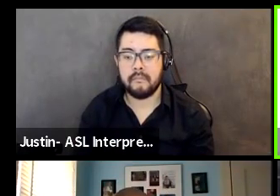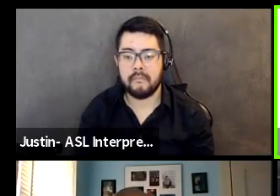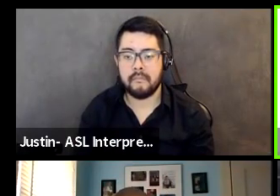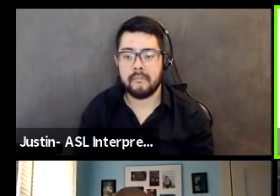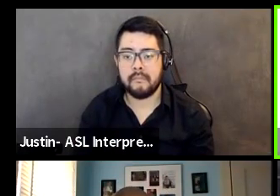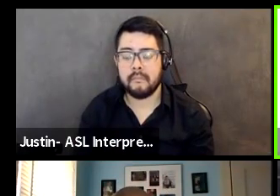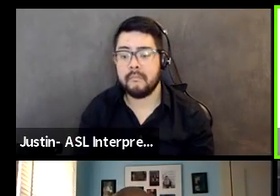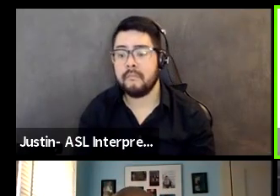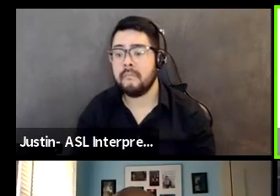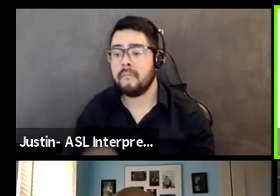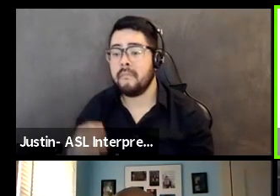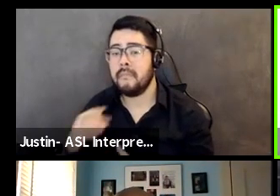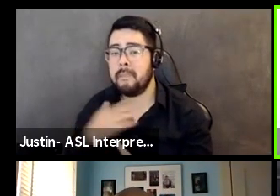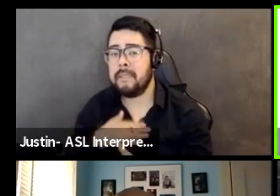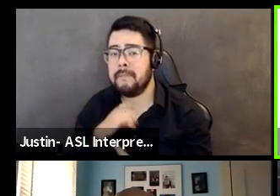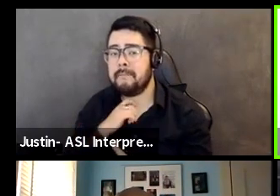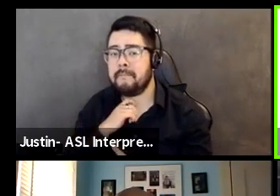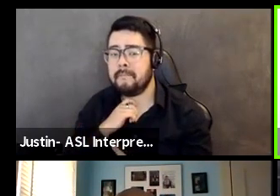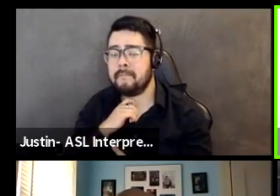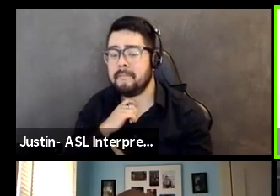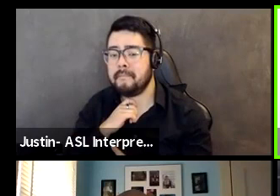can you please unmute yourself